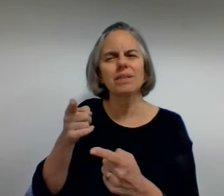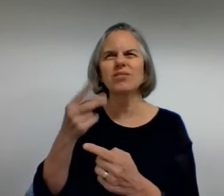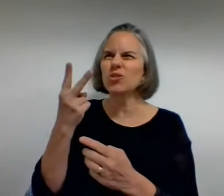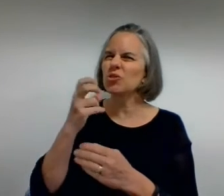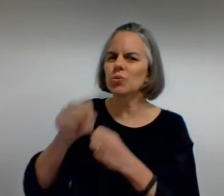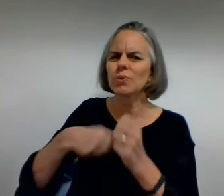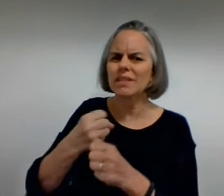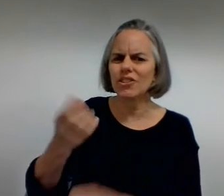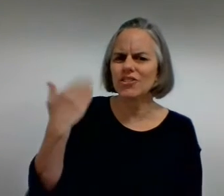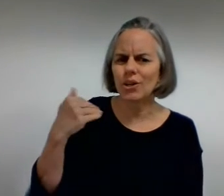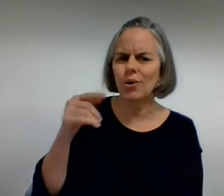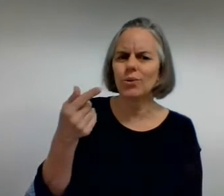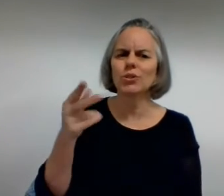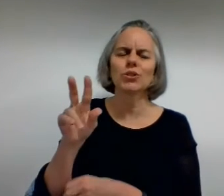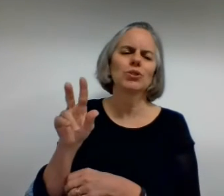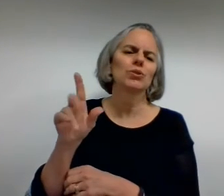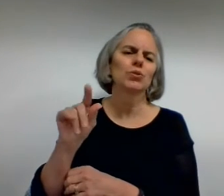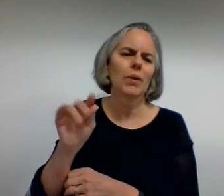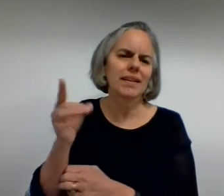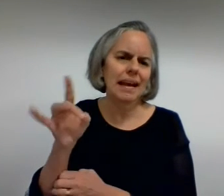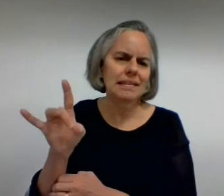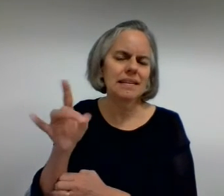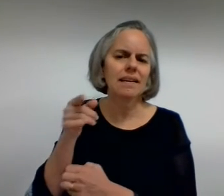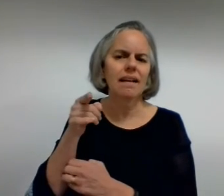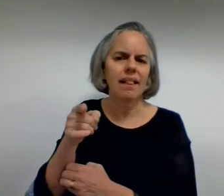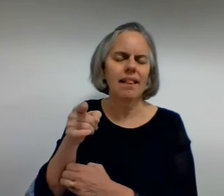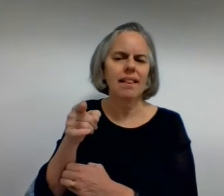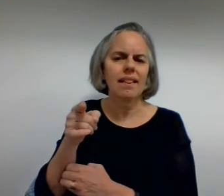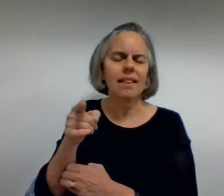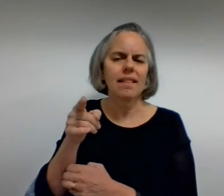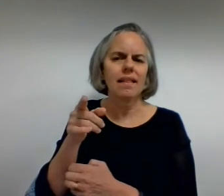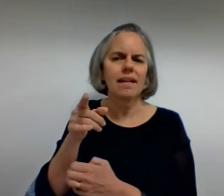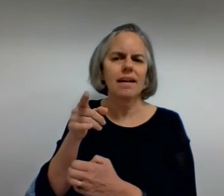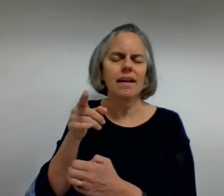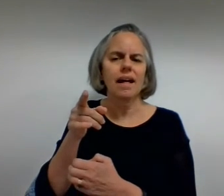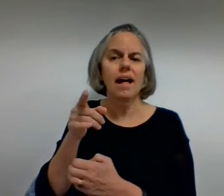in 2 years ago, this was in 2018, there was a